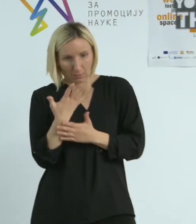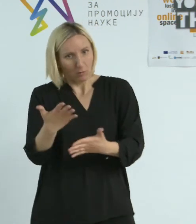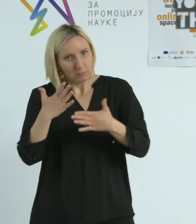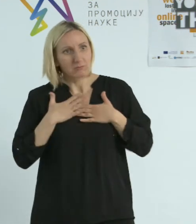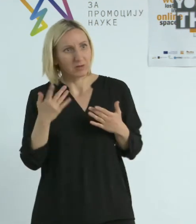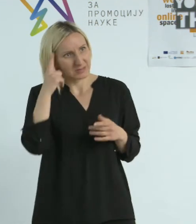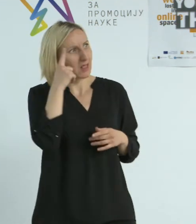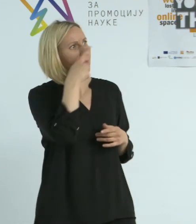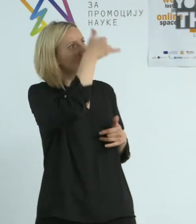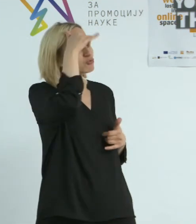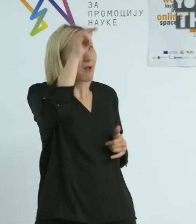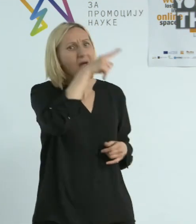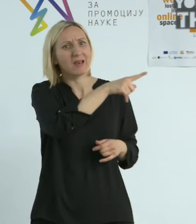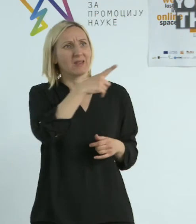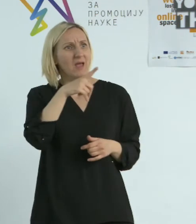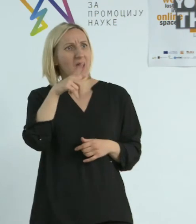Lithuania or Finland will